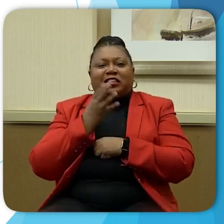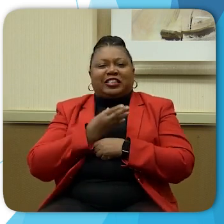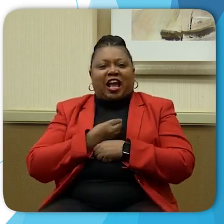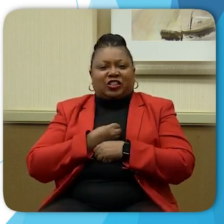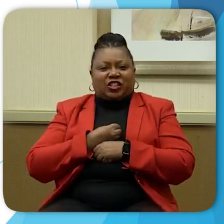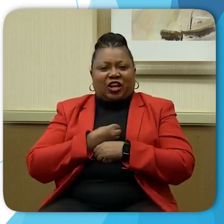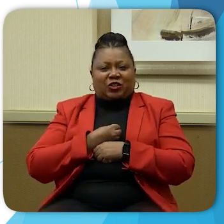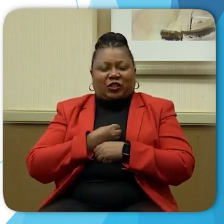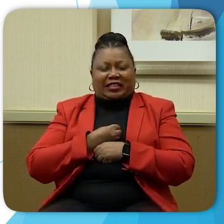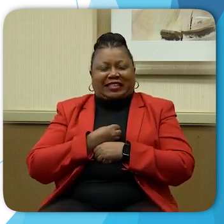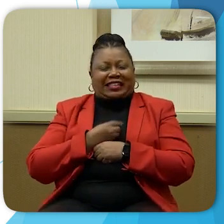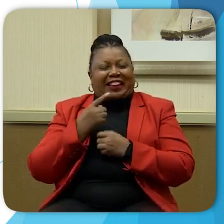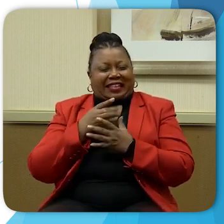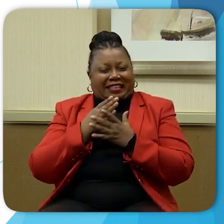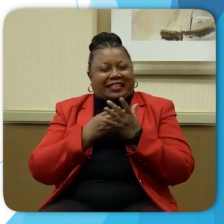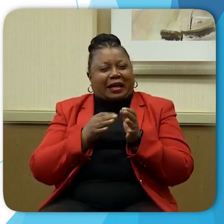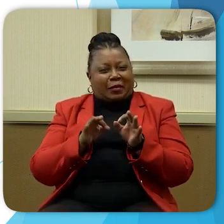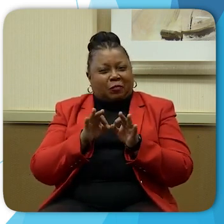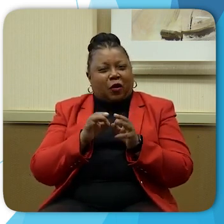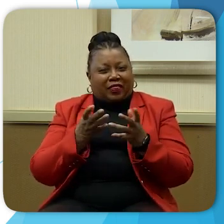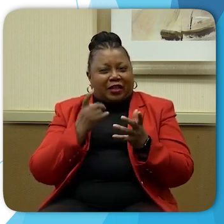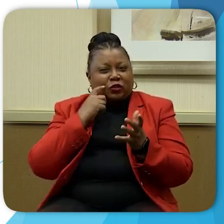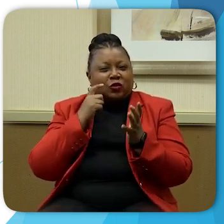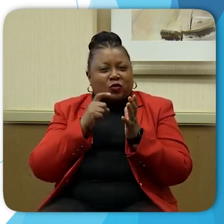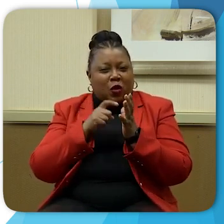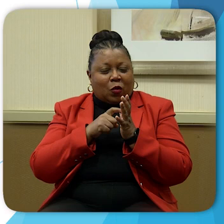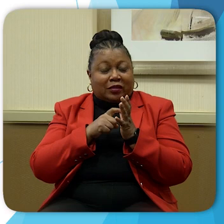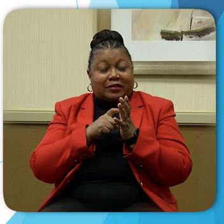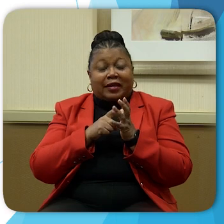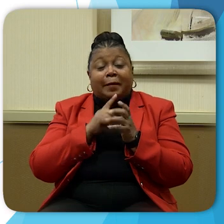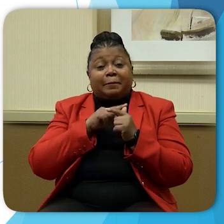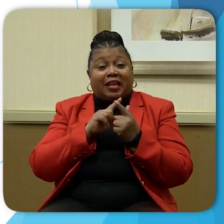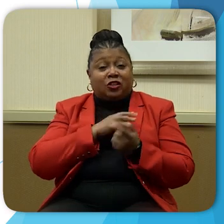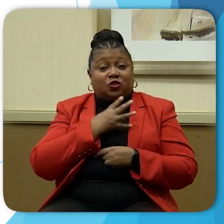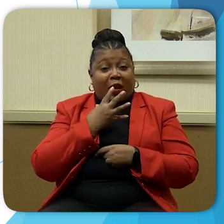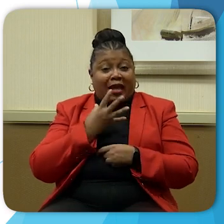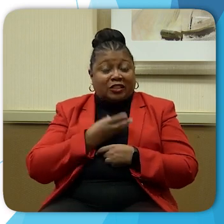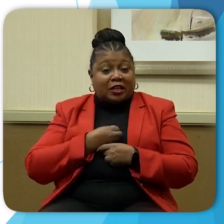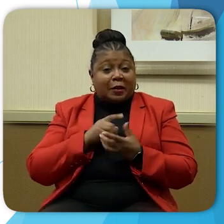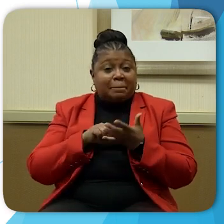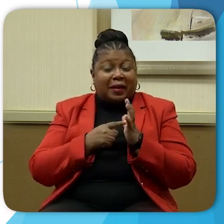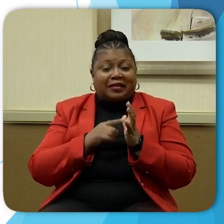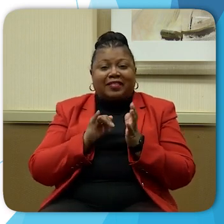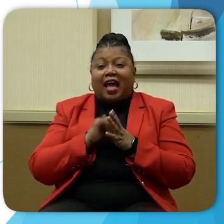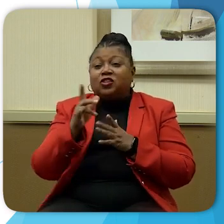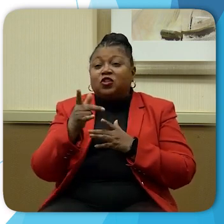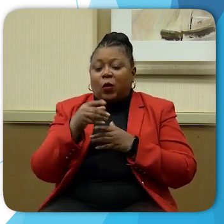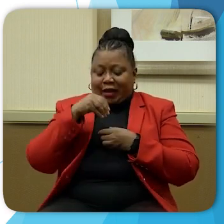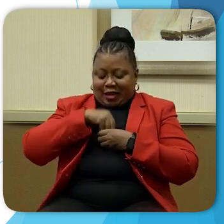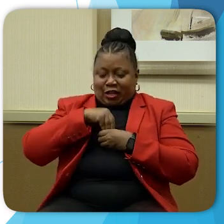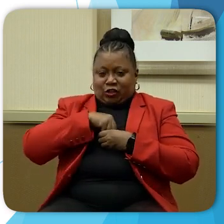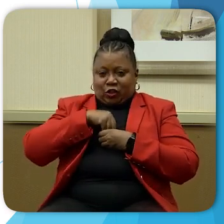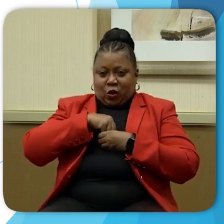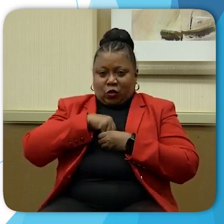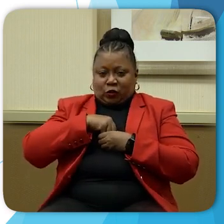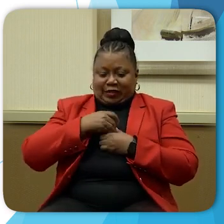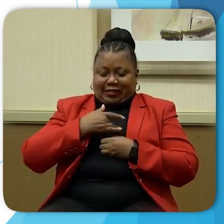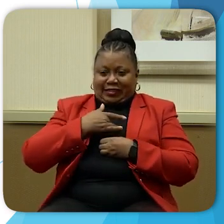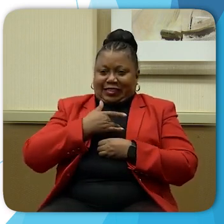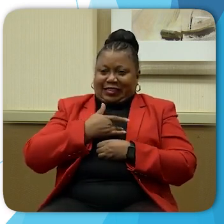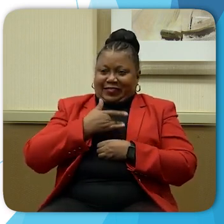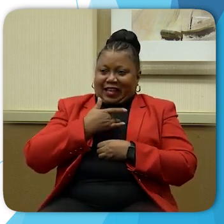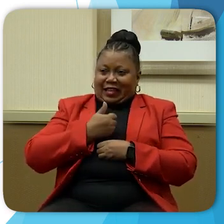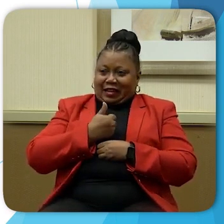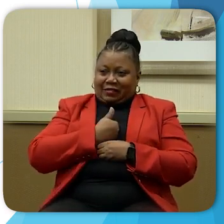transgender, these are some important things to note. So being transgender means that your internal felt sense of